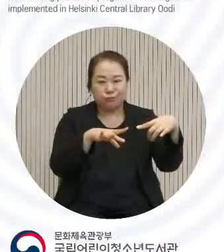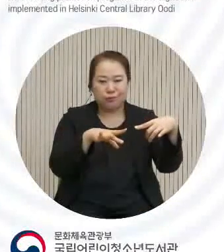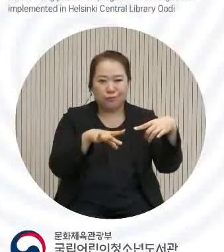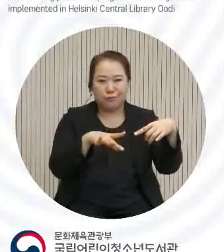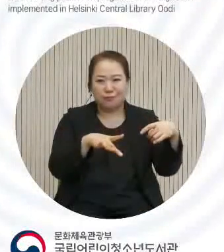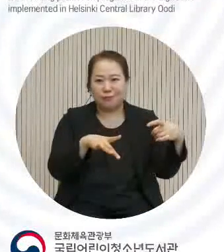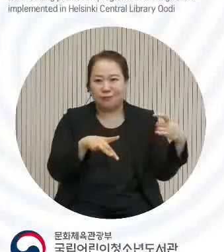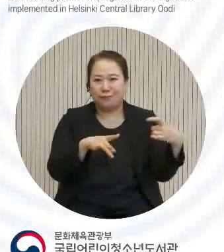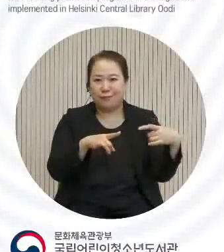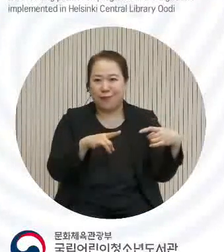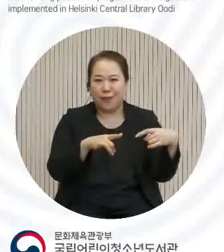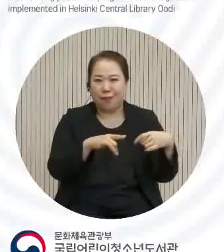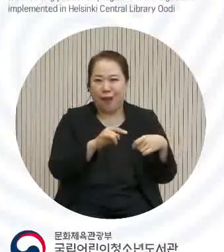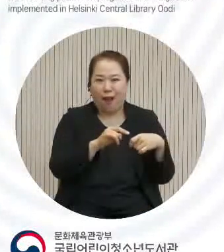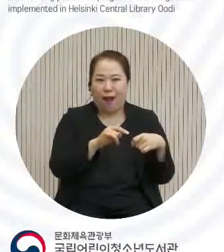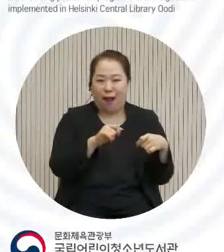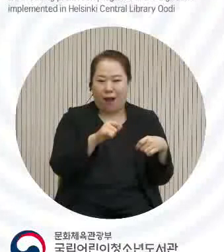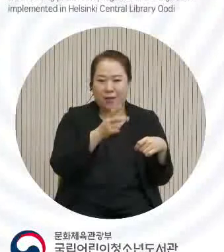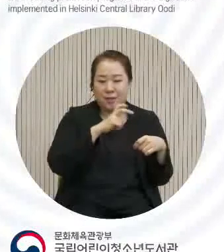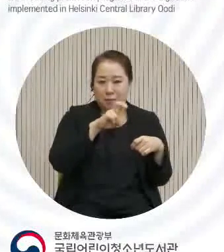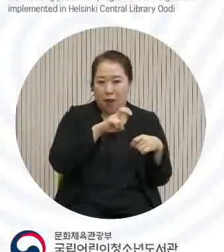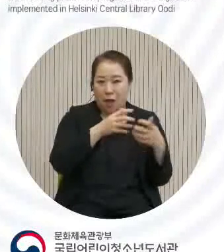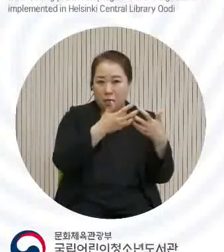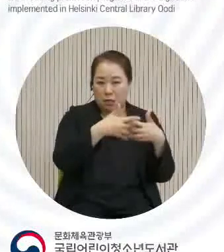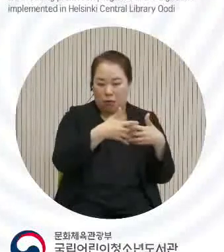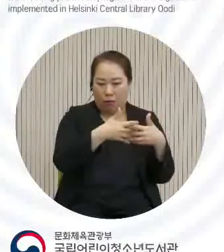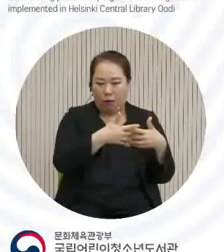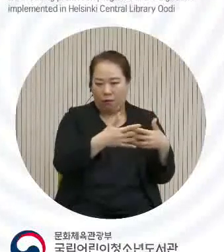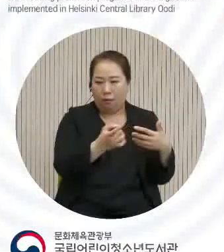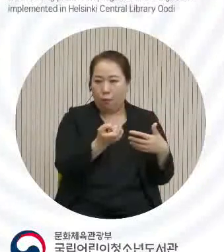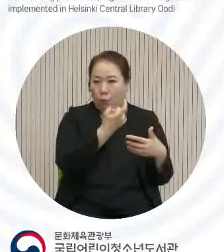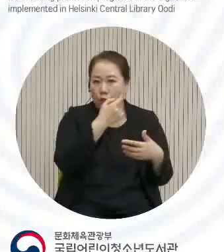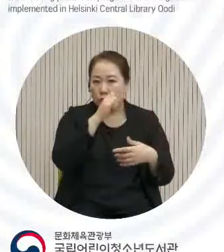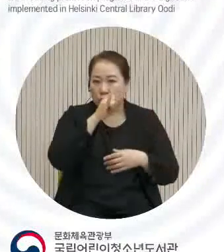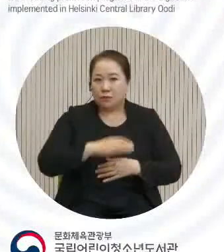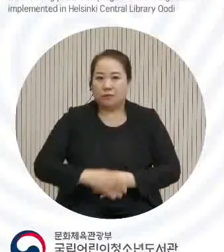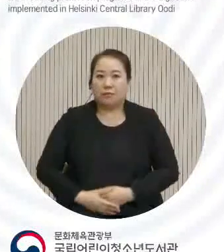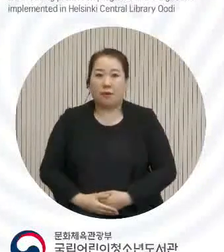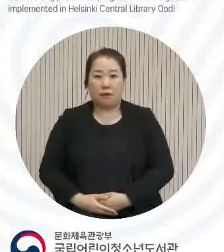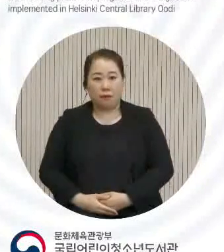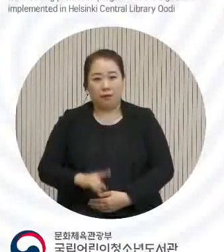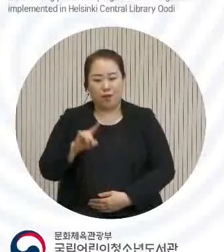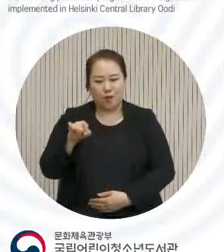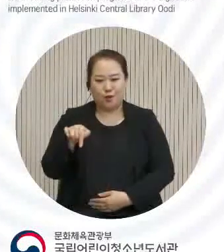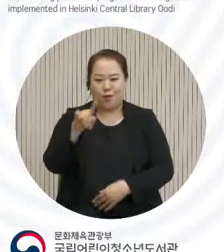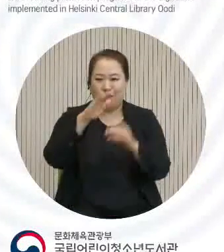And this is again explained to the kids.